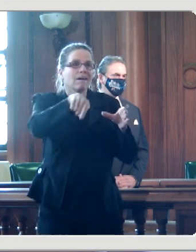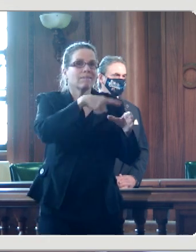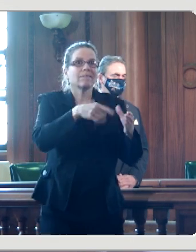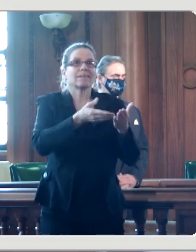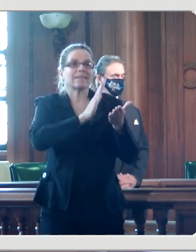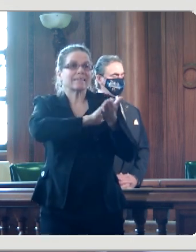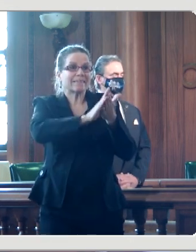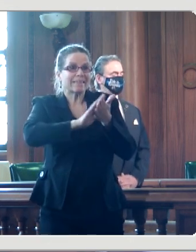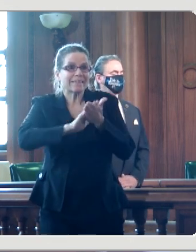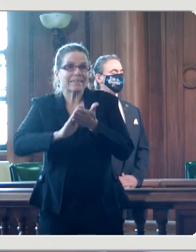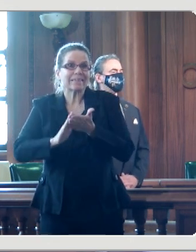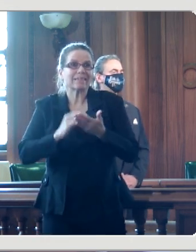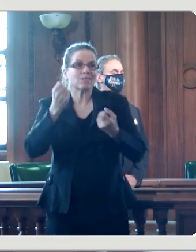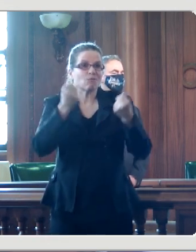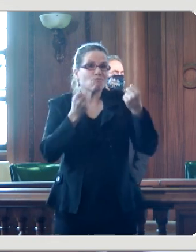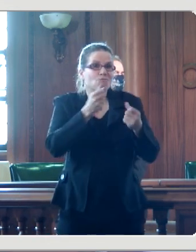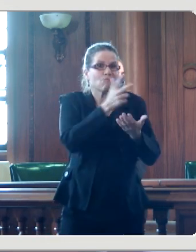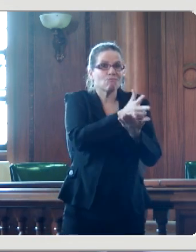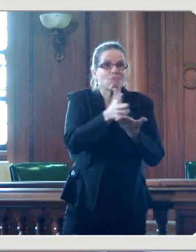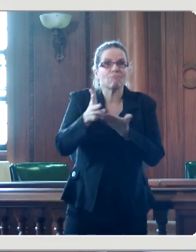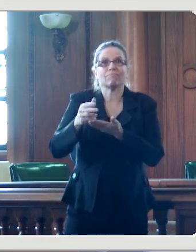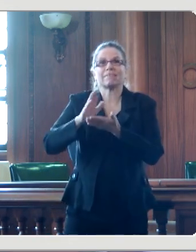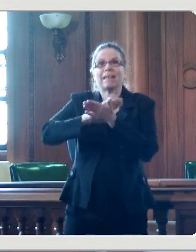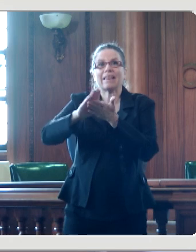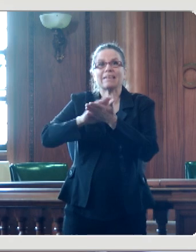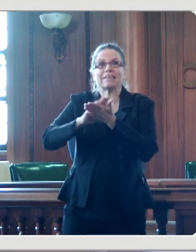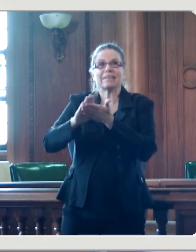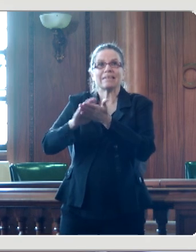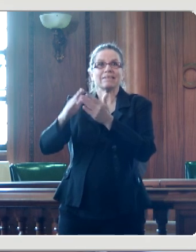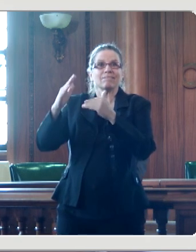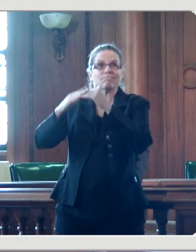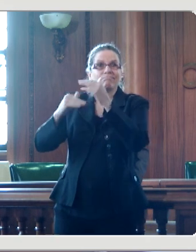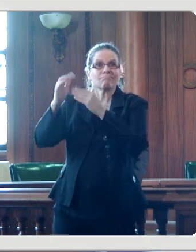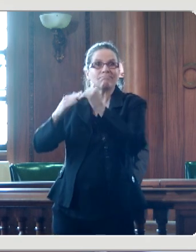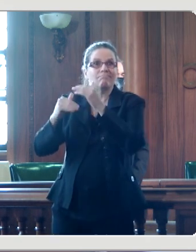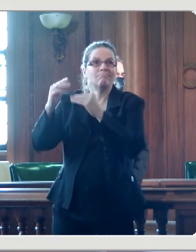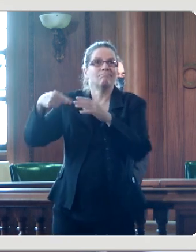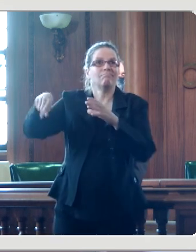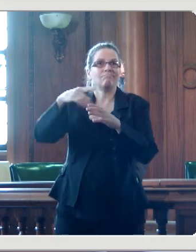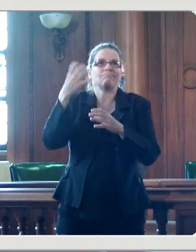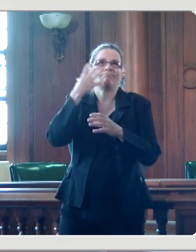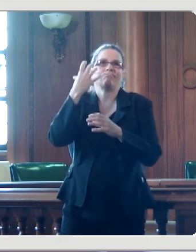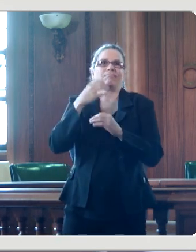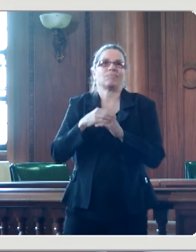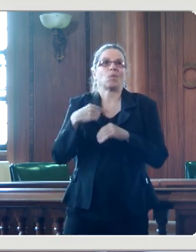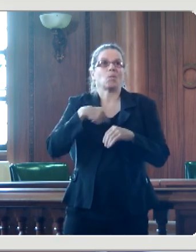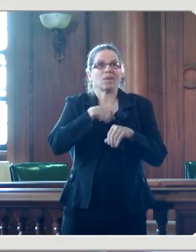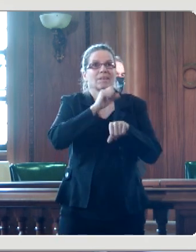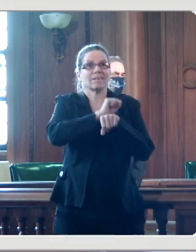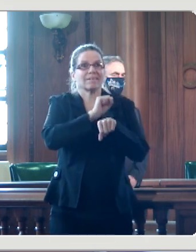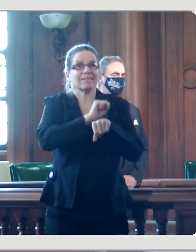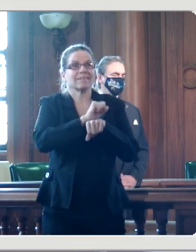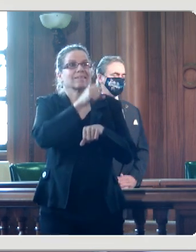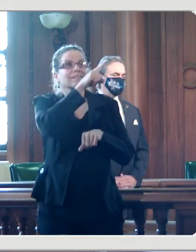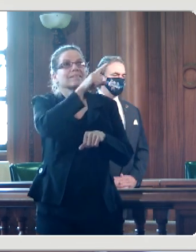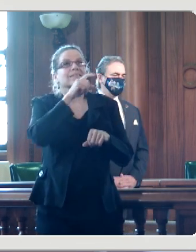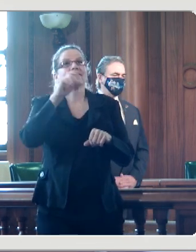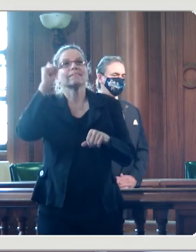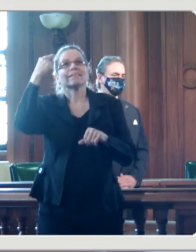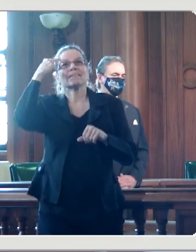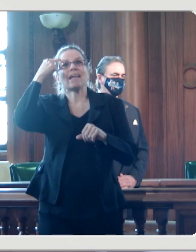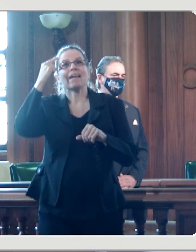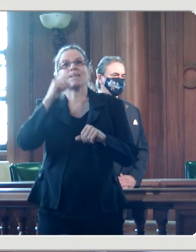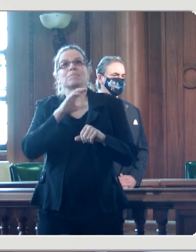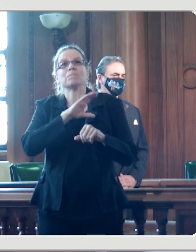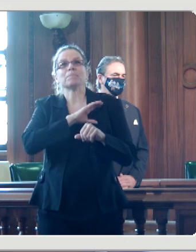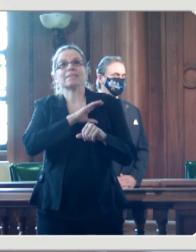manpower up. I have a contact with state police and they are experiencing the same things we are. It's shortages in personnel because